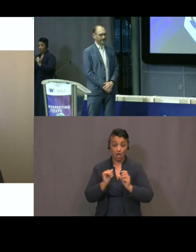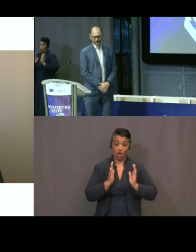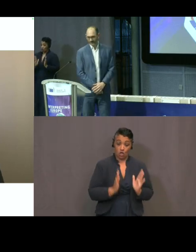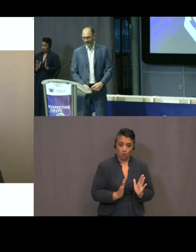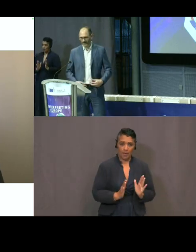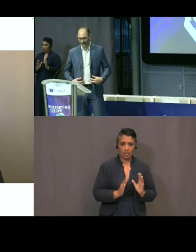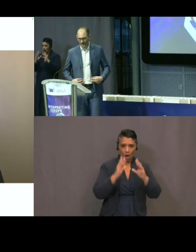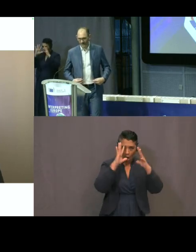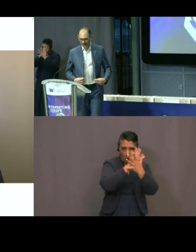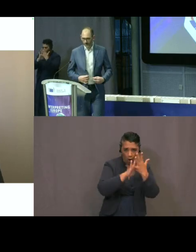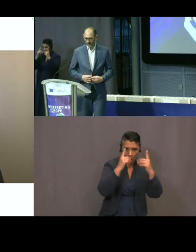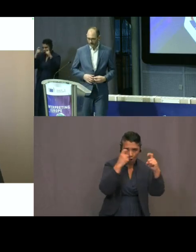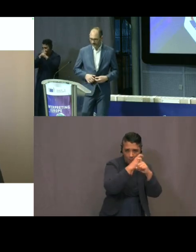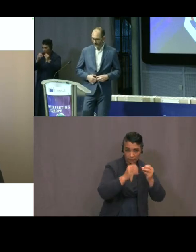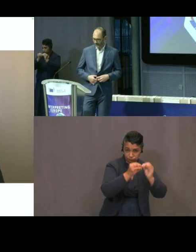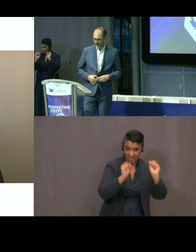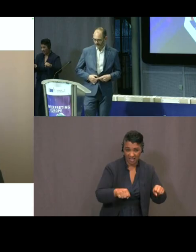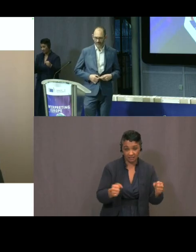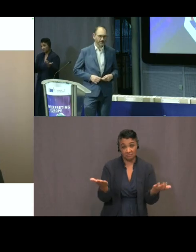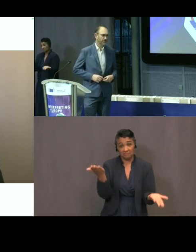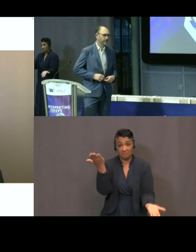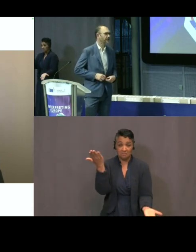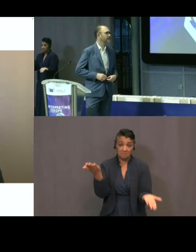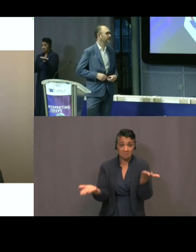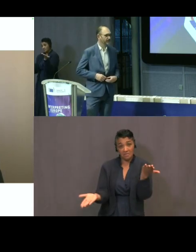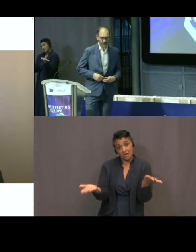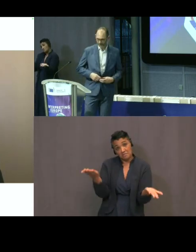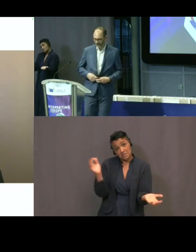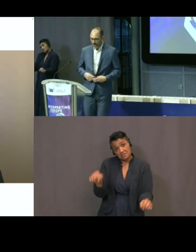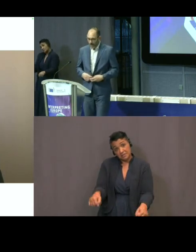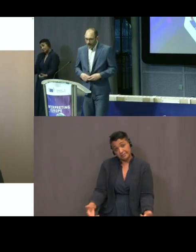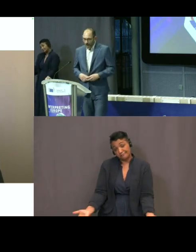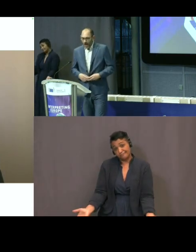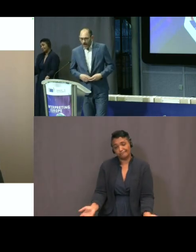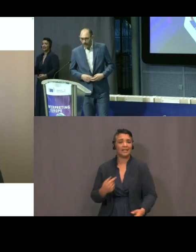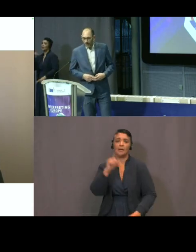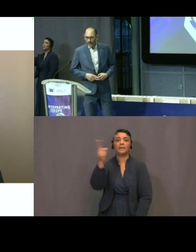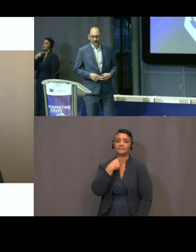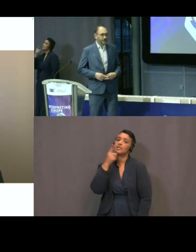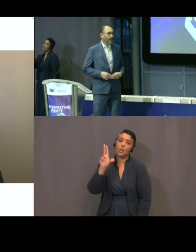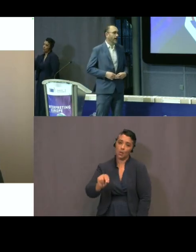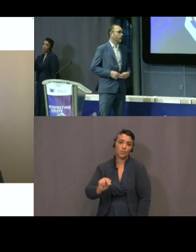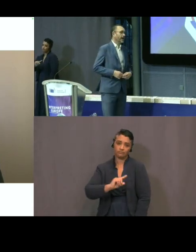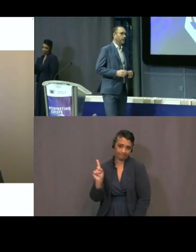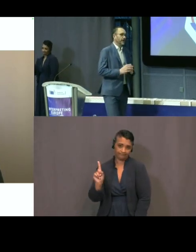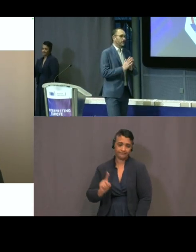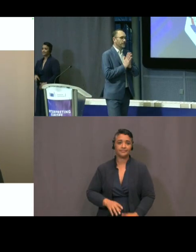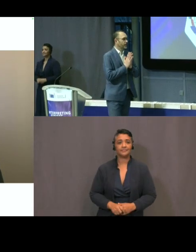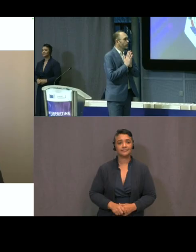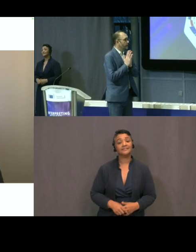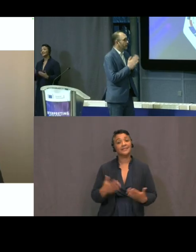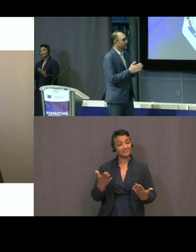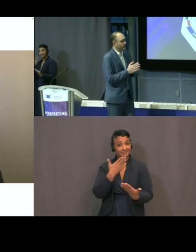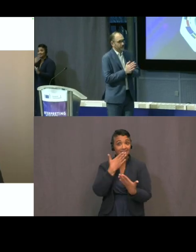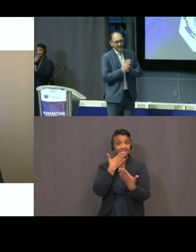as you and me, then maybe yes. Fair enough. But fair enough. Of course, I would say no. But either way, I would like to thank